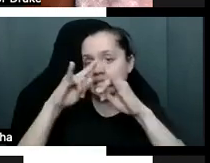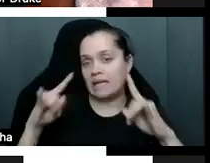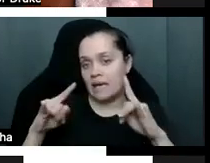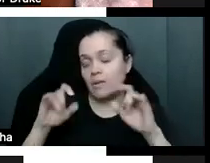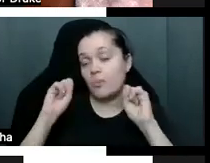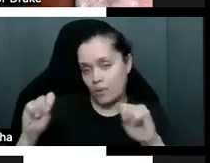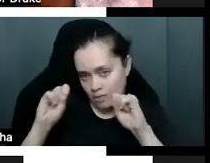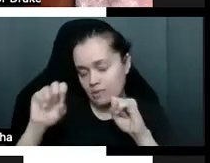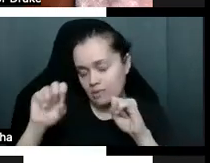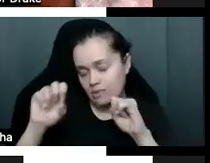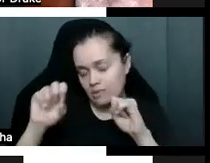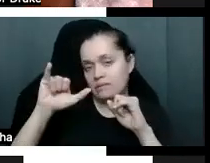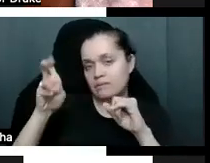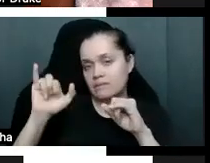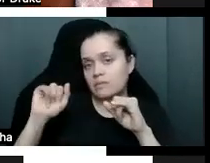Siberia.